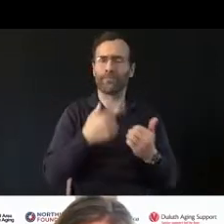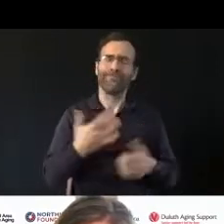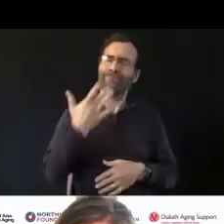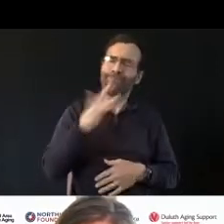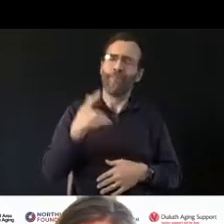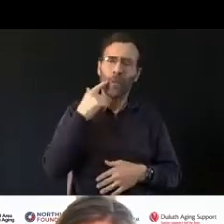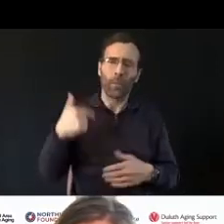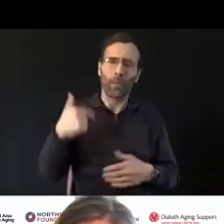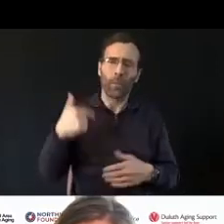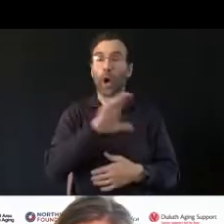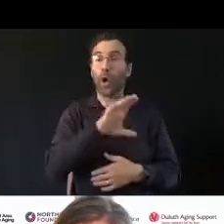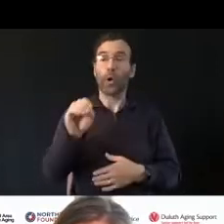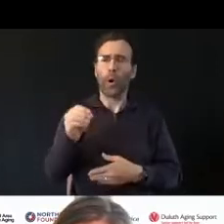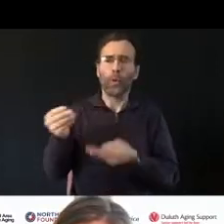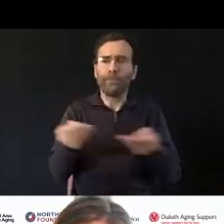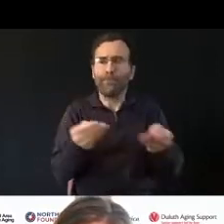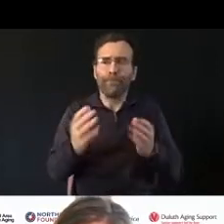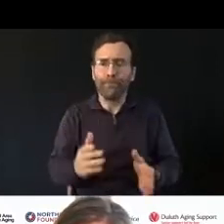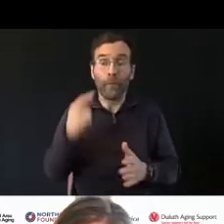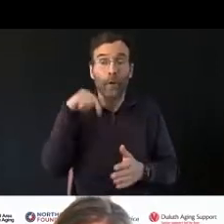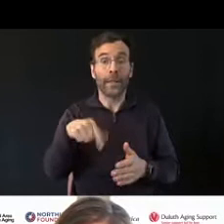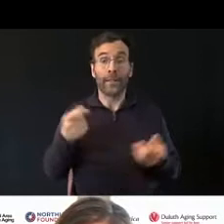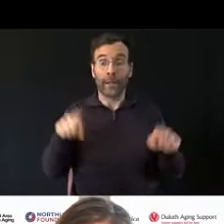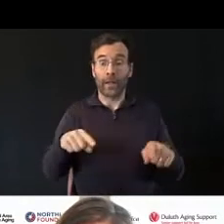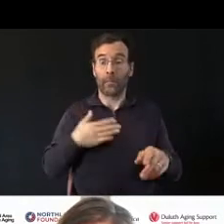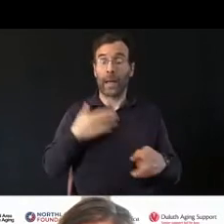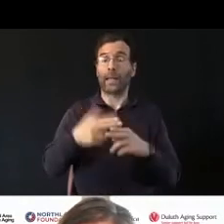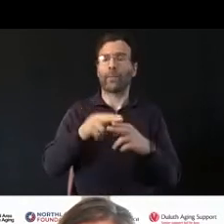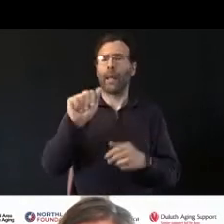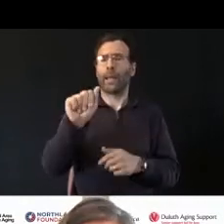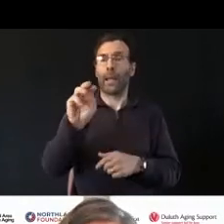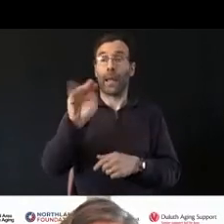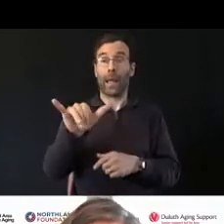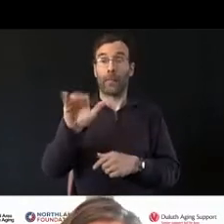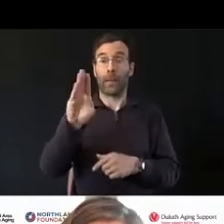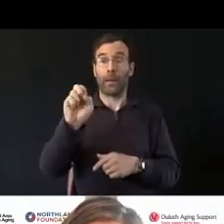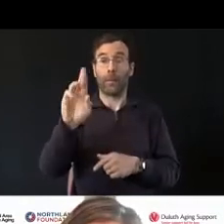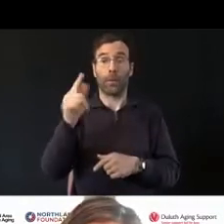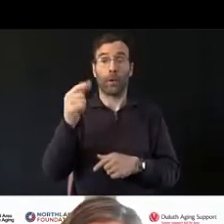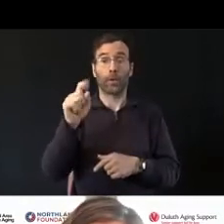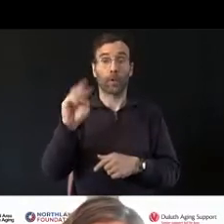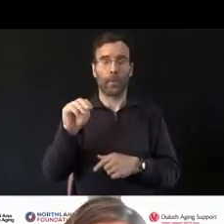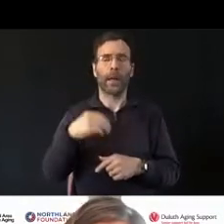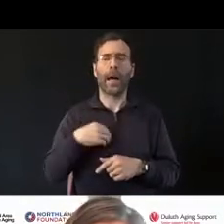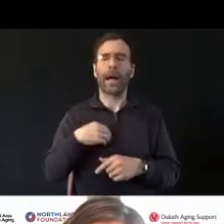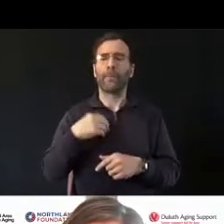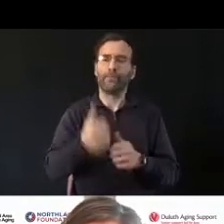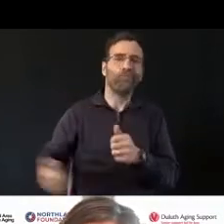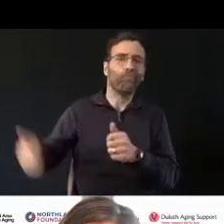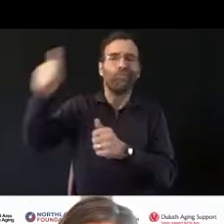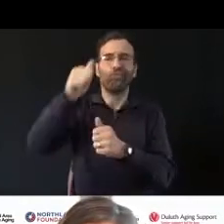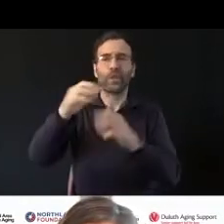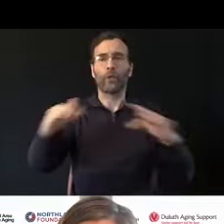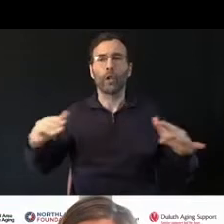be co-emceeing this event. My name is Amy Bergstrom, and I serve as the Chief Diversity Officer here at the College of St.